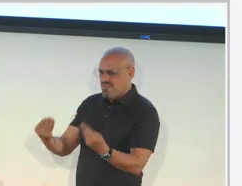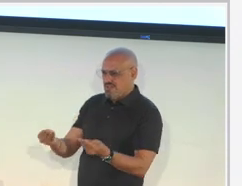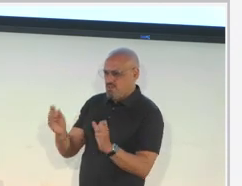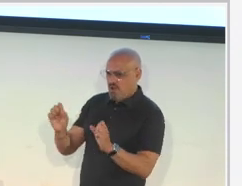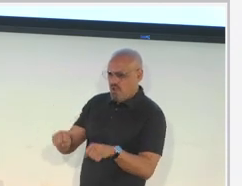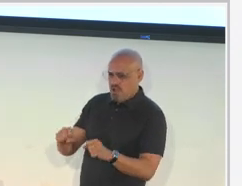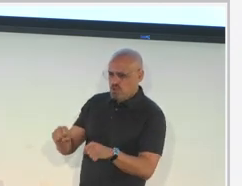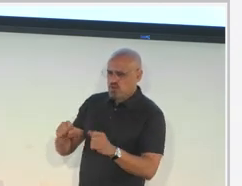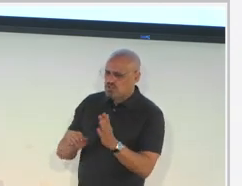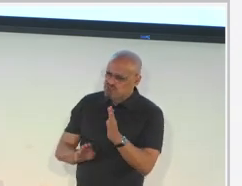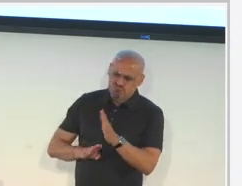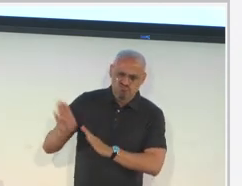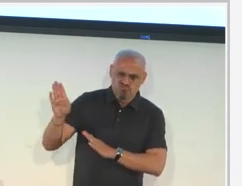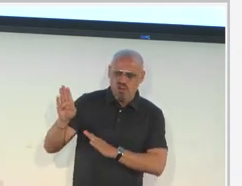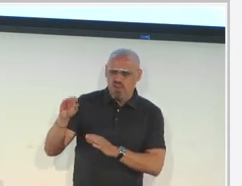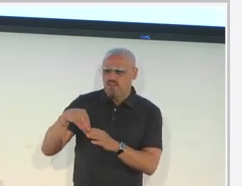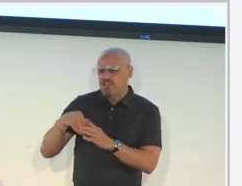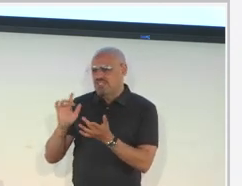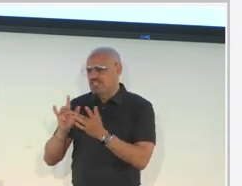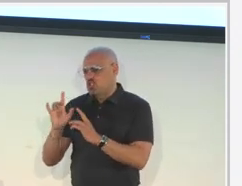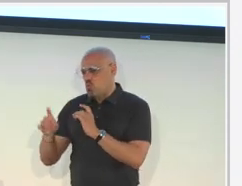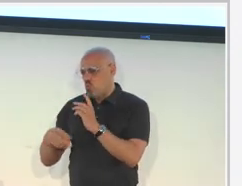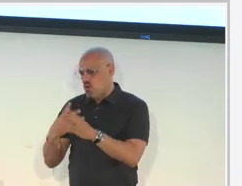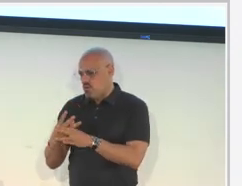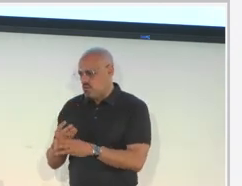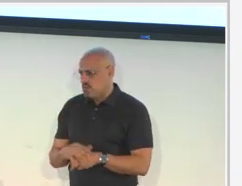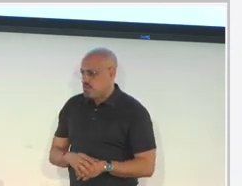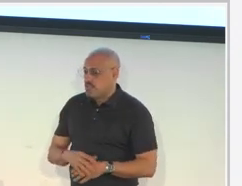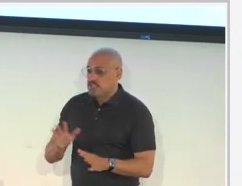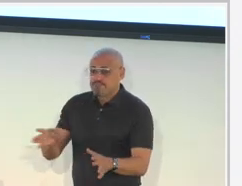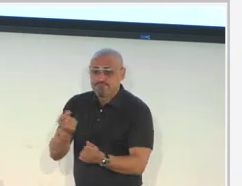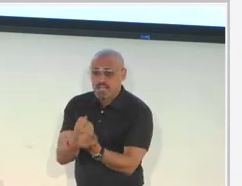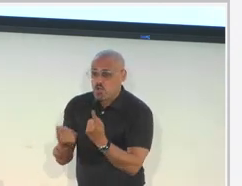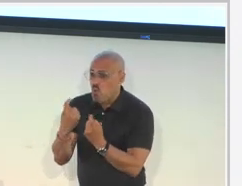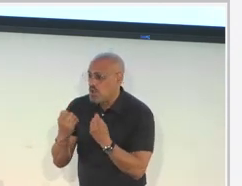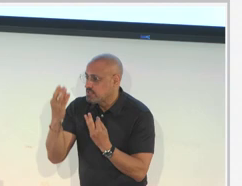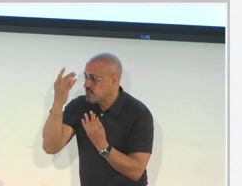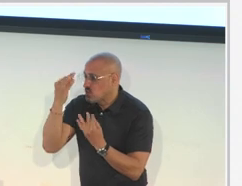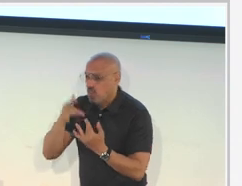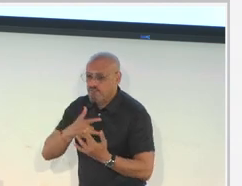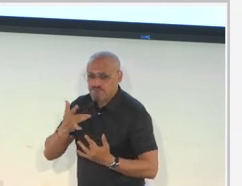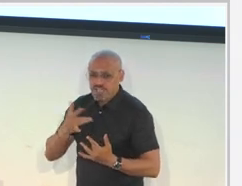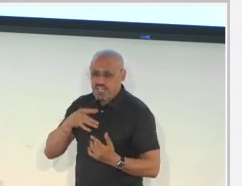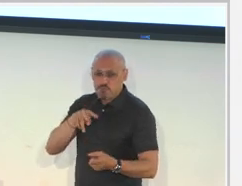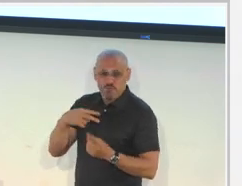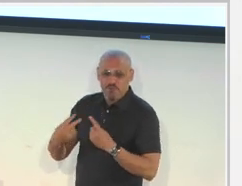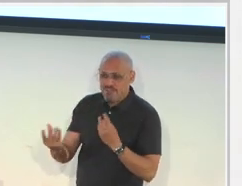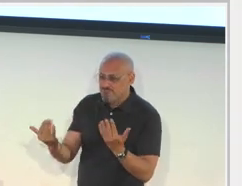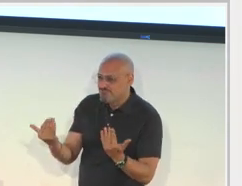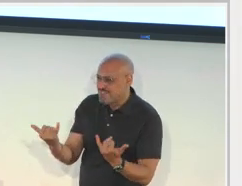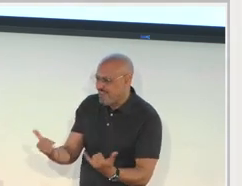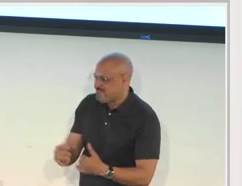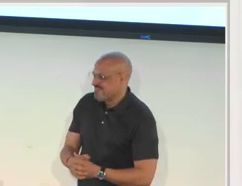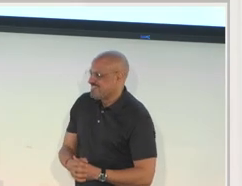to thrive in a digital world. But open up to any questions, thoughts, feelings, perspectives. Yeah.